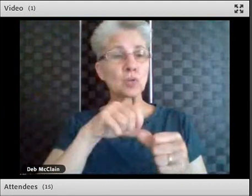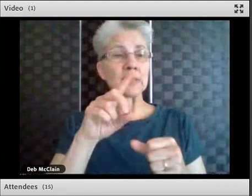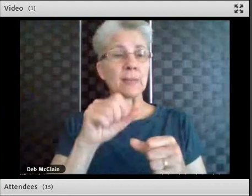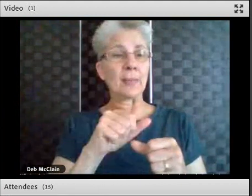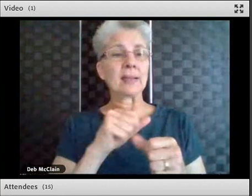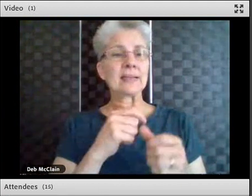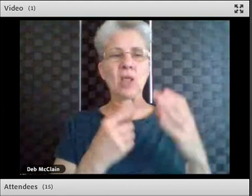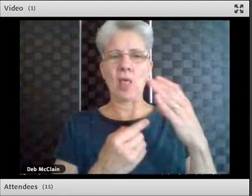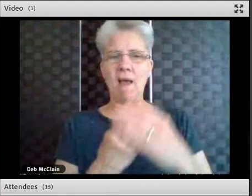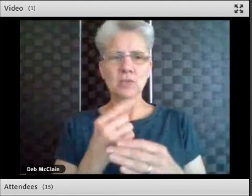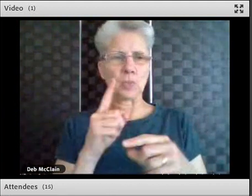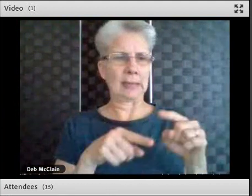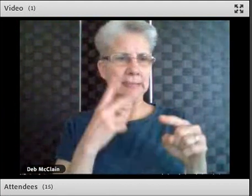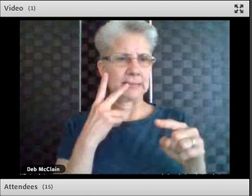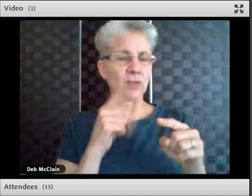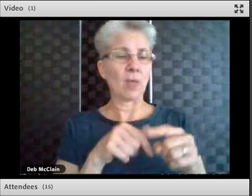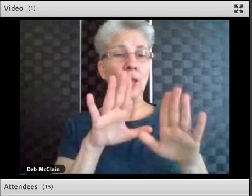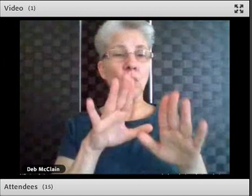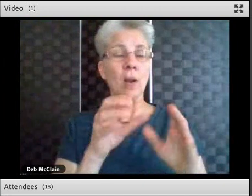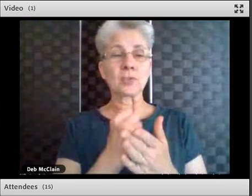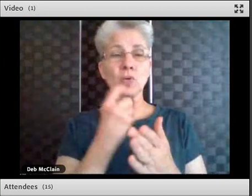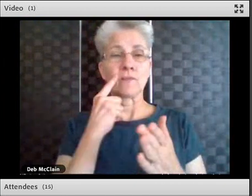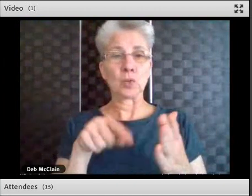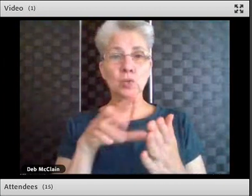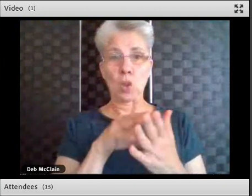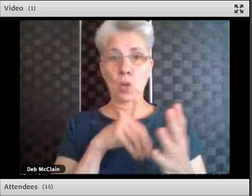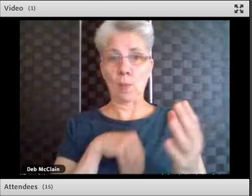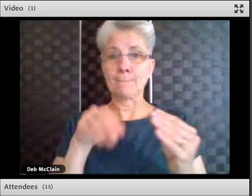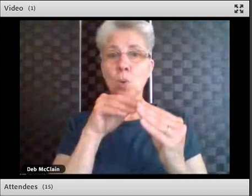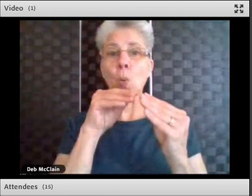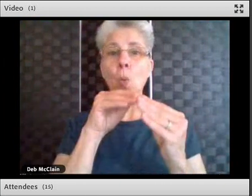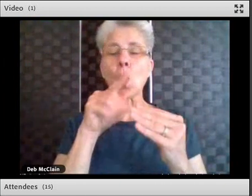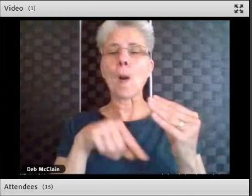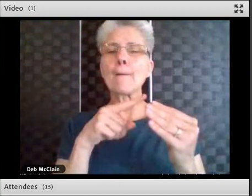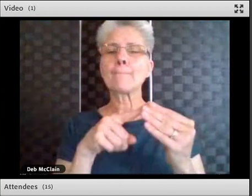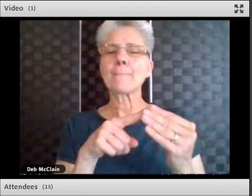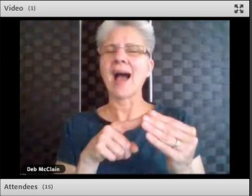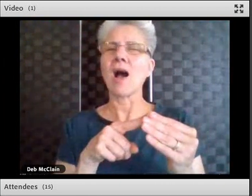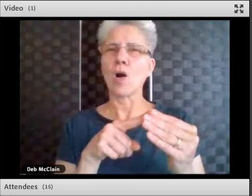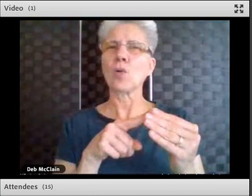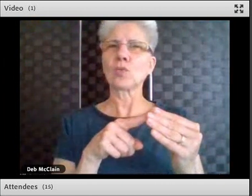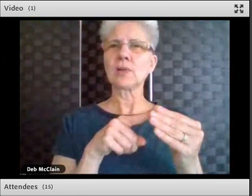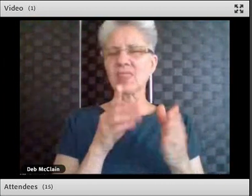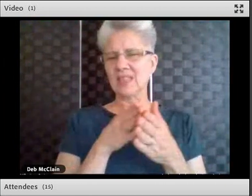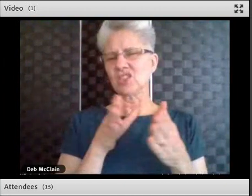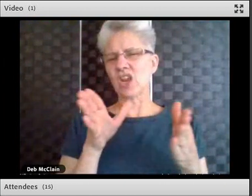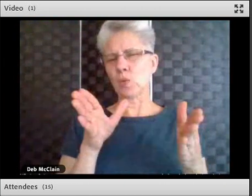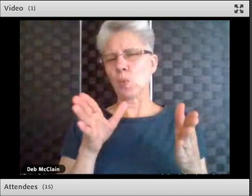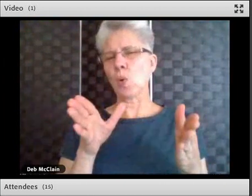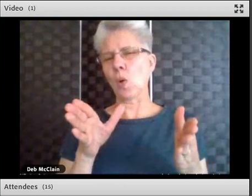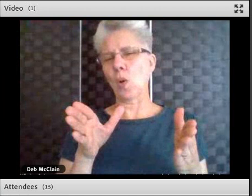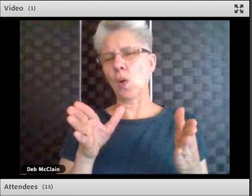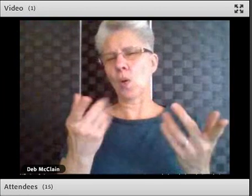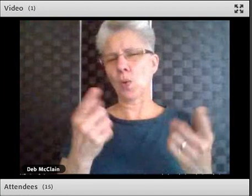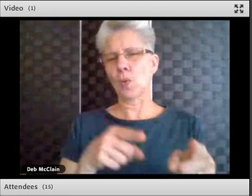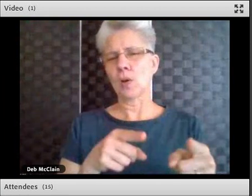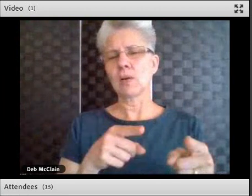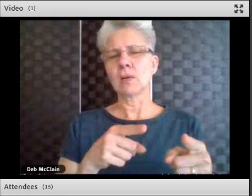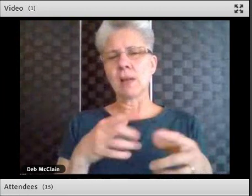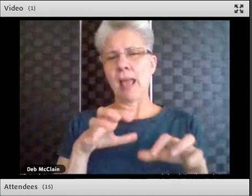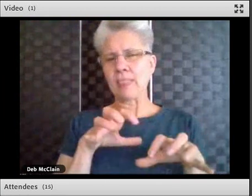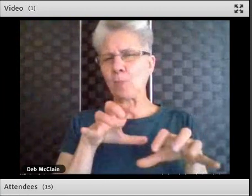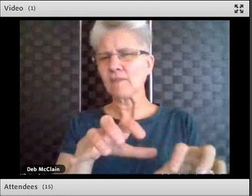that are invisible. So that would be a great opportunity for you to learn more about just the general gist and